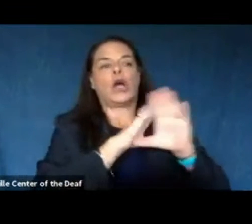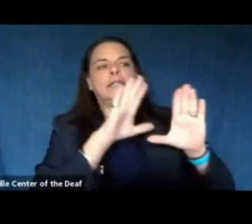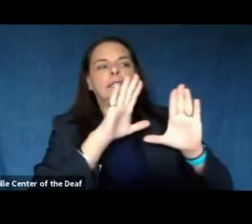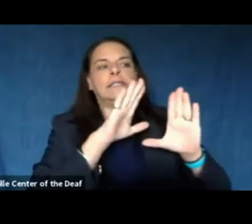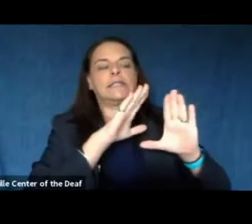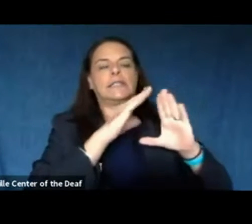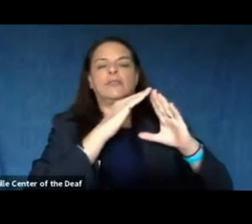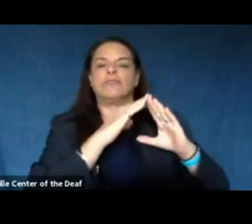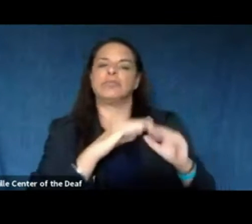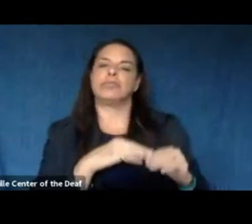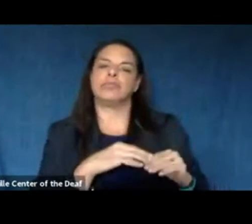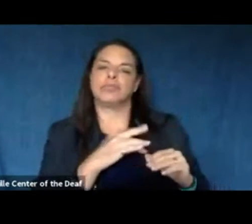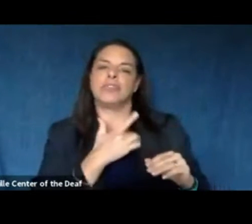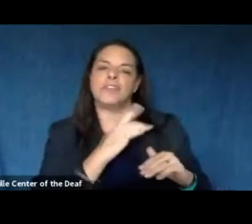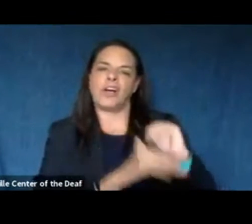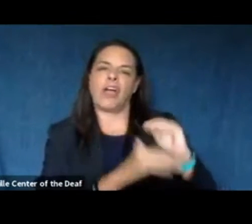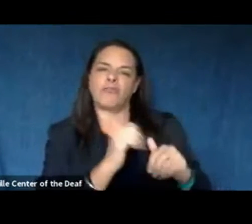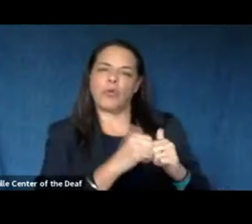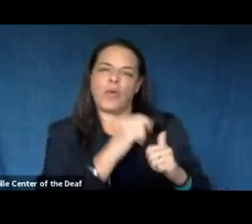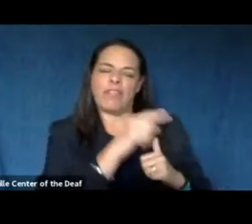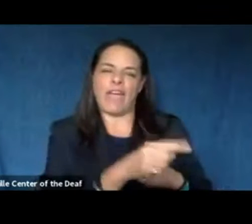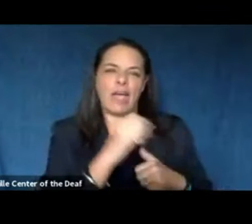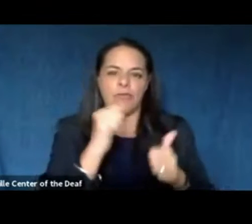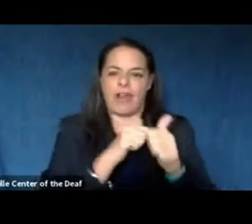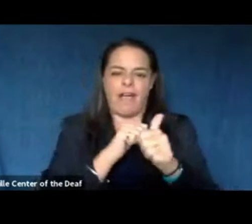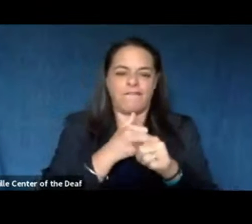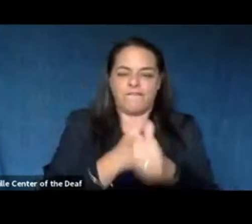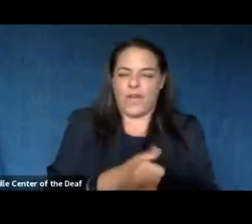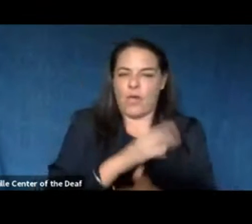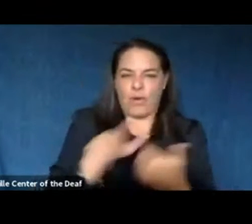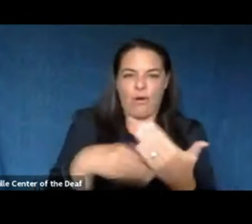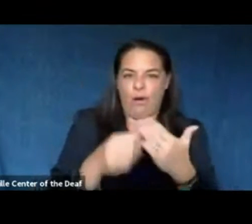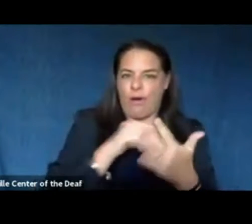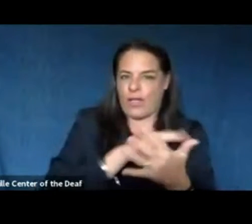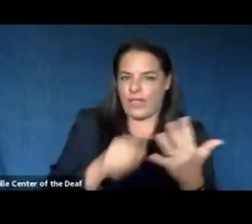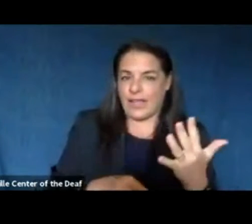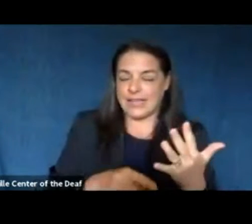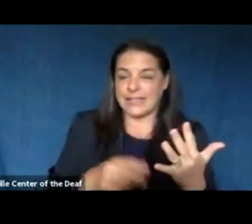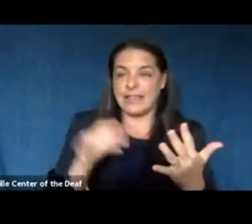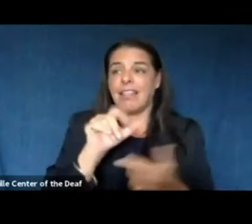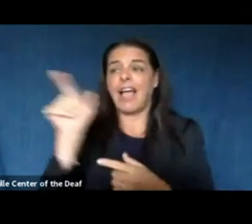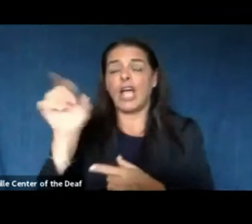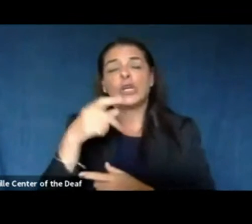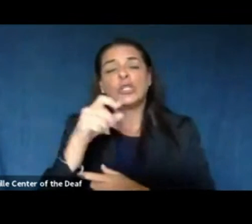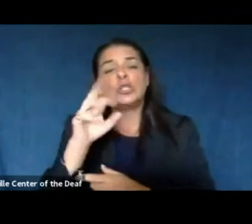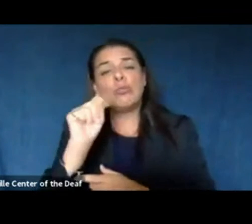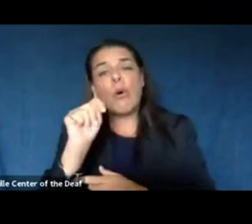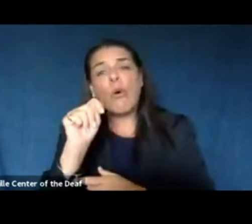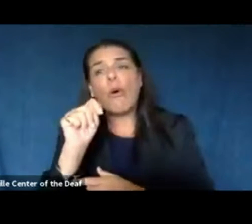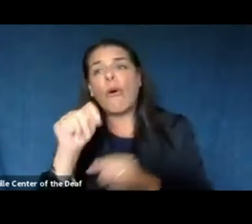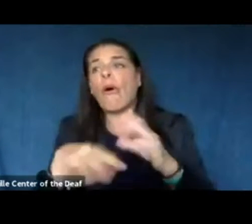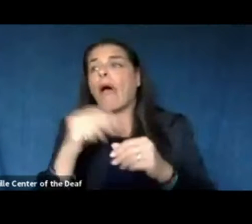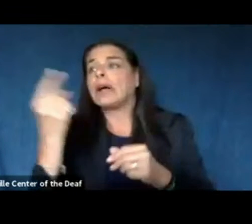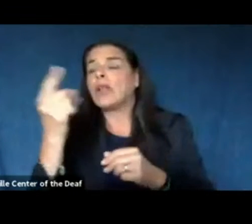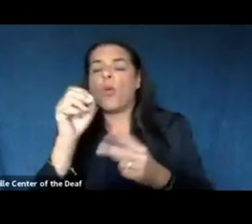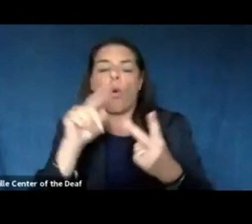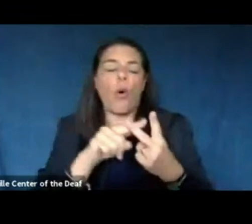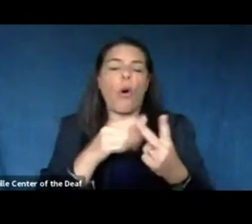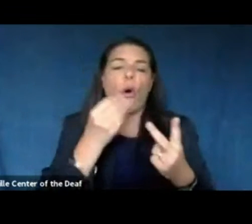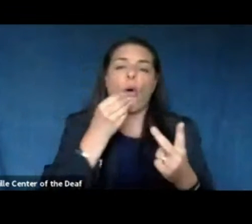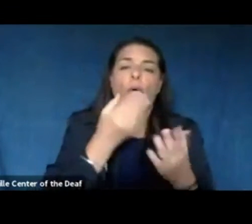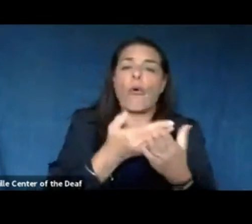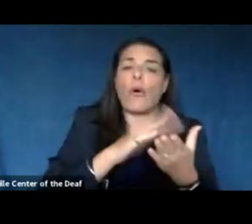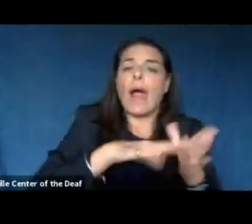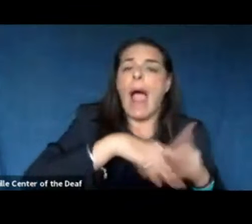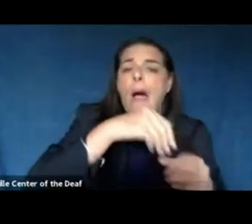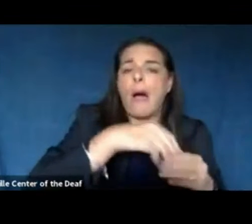feeling comfortable with and not practicing all the guidelines there. We're not keeping at the sporting events or at the barbecue. We're not keeping our